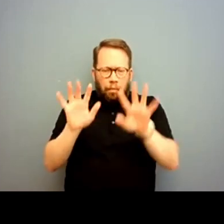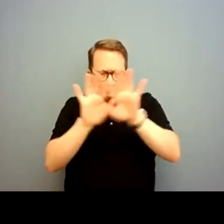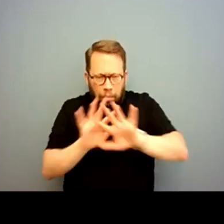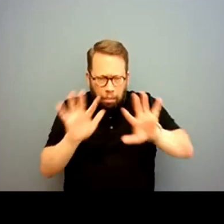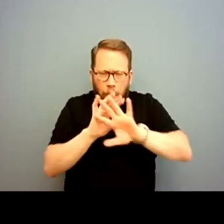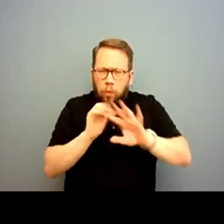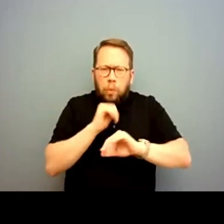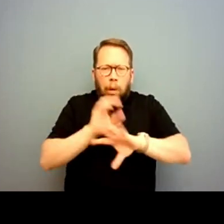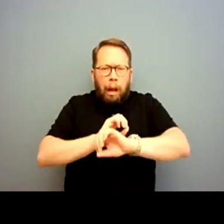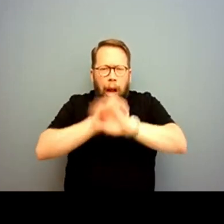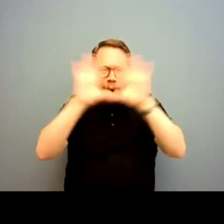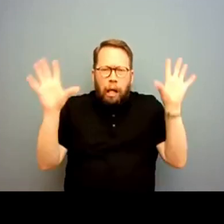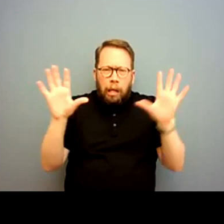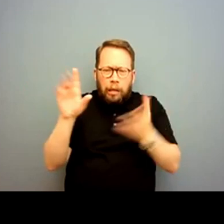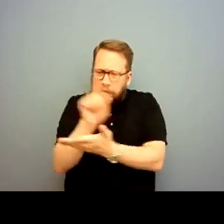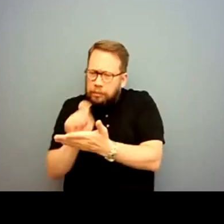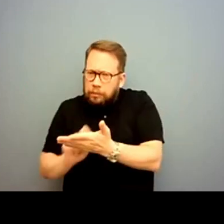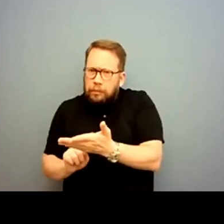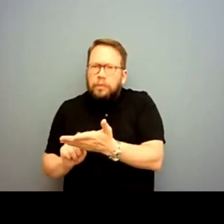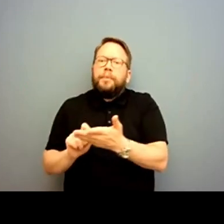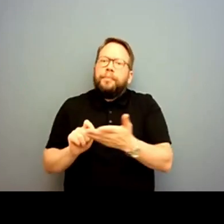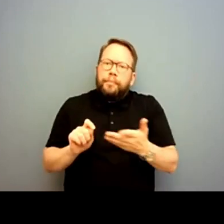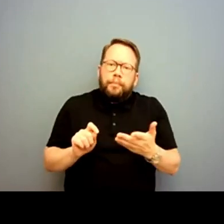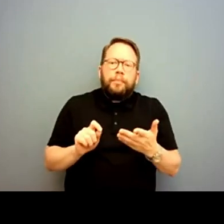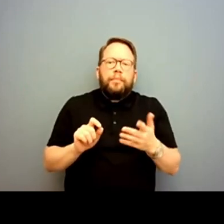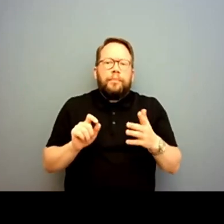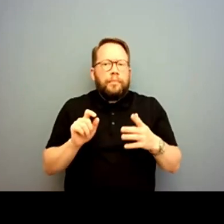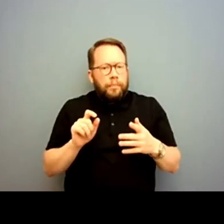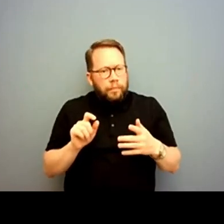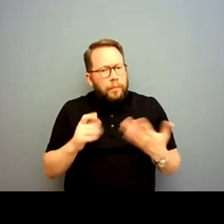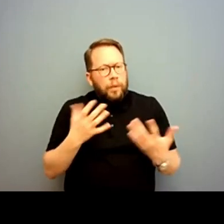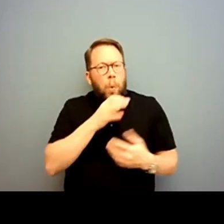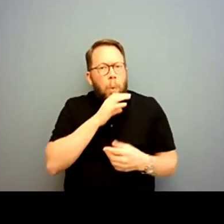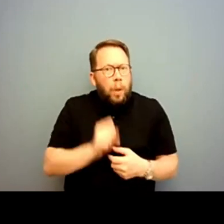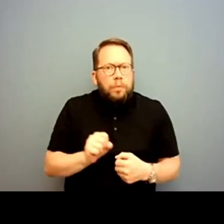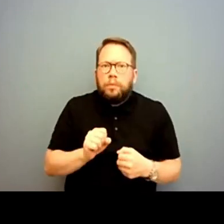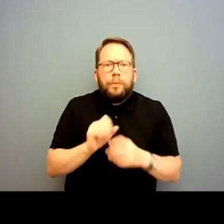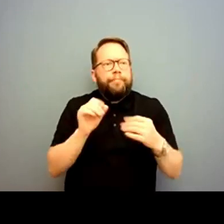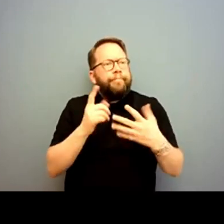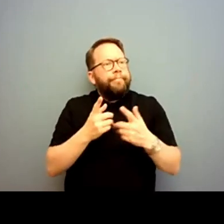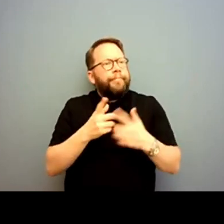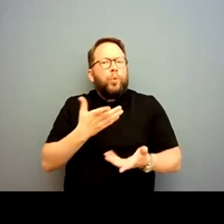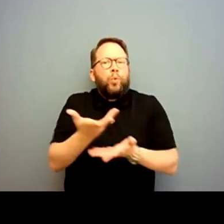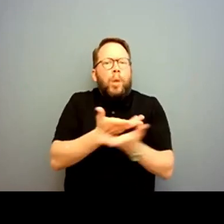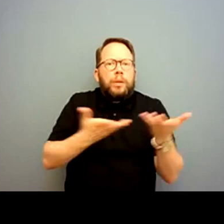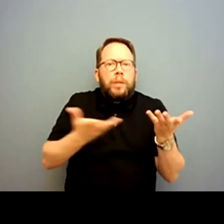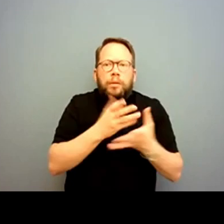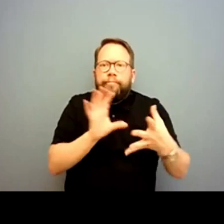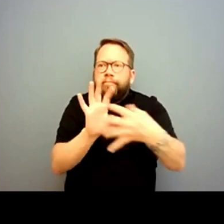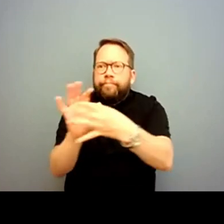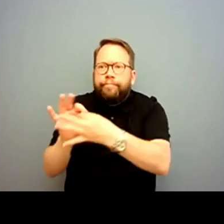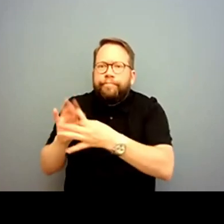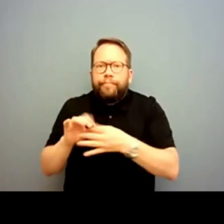in later life. And all of this is in Andrew's paper, and you'll see very, very well. We